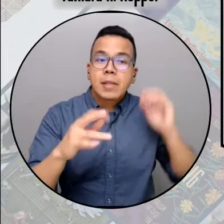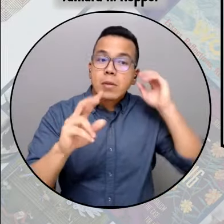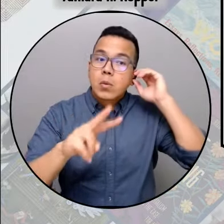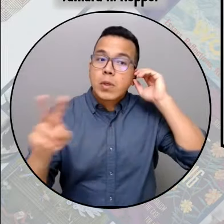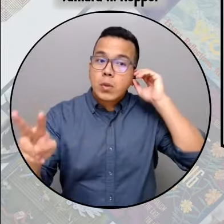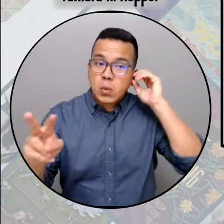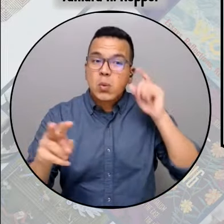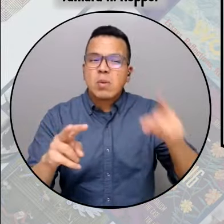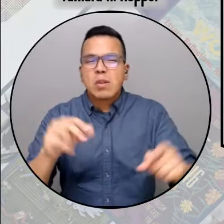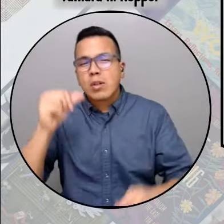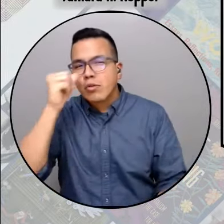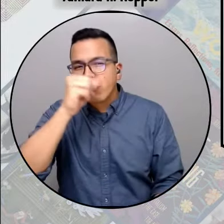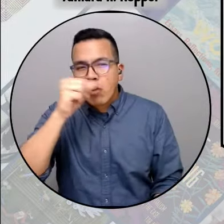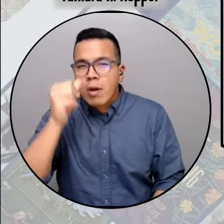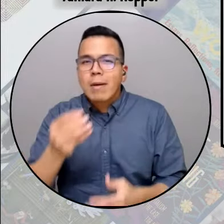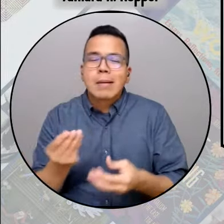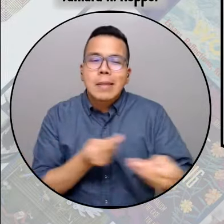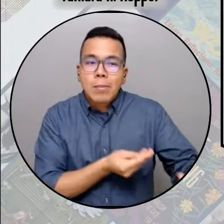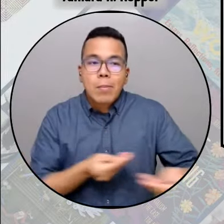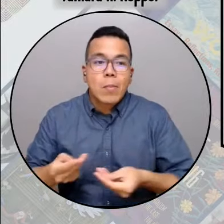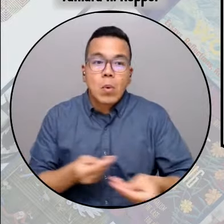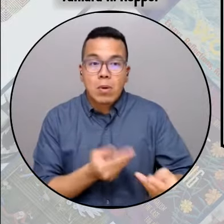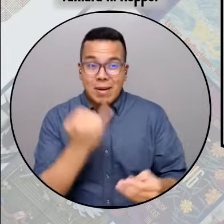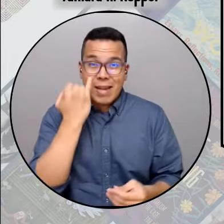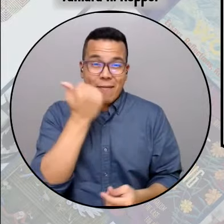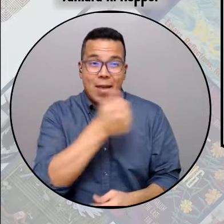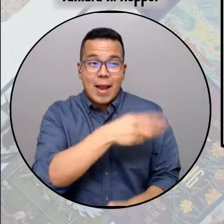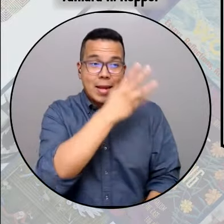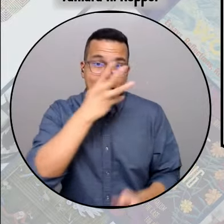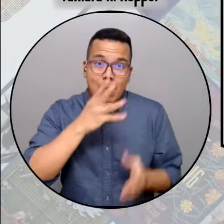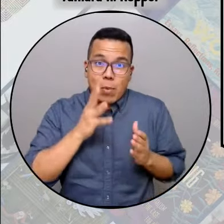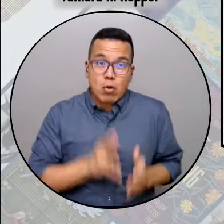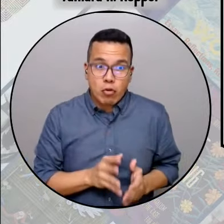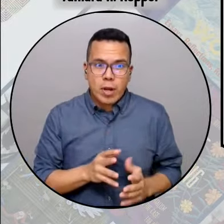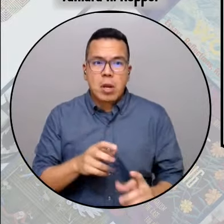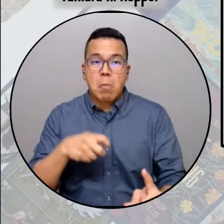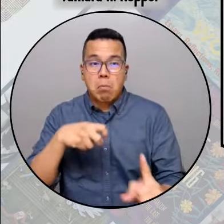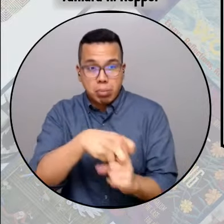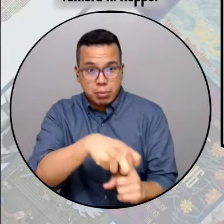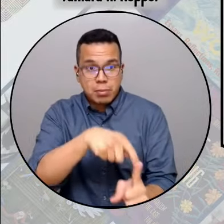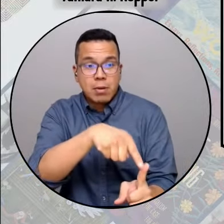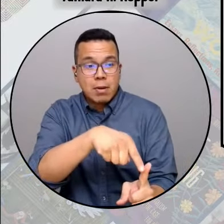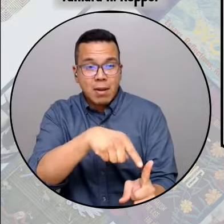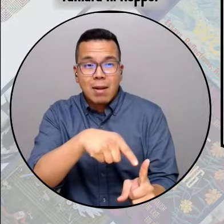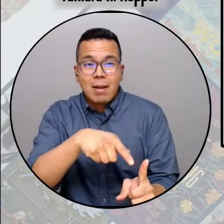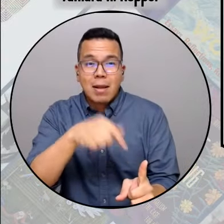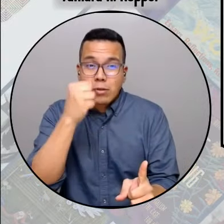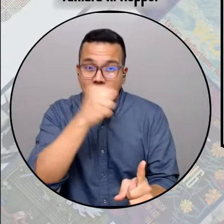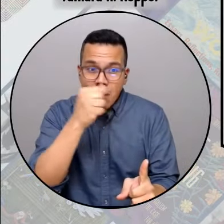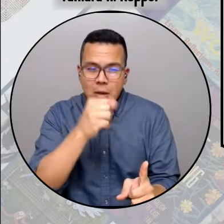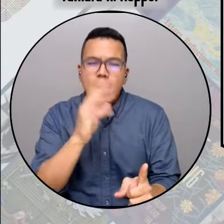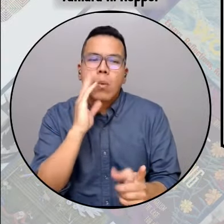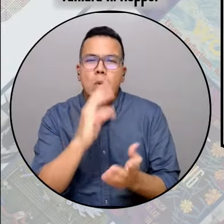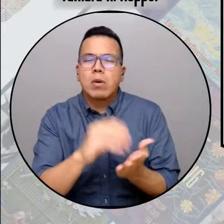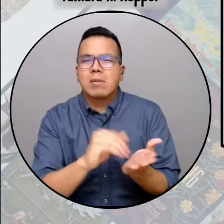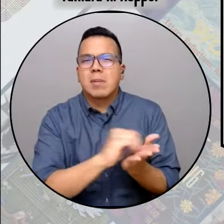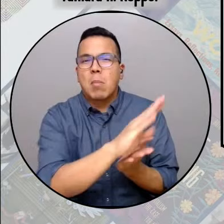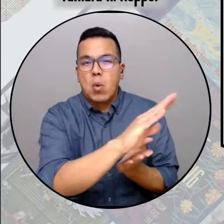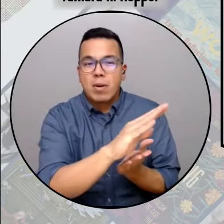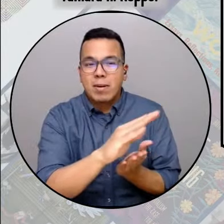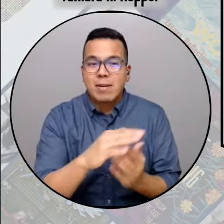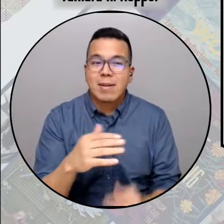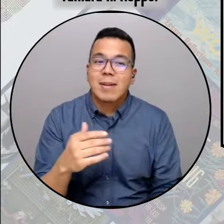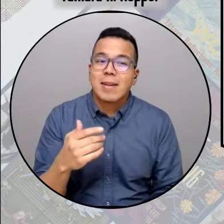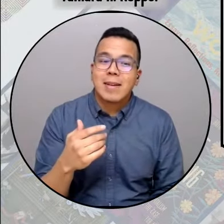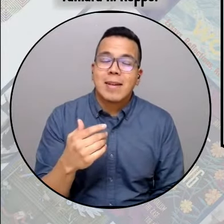and sentenced for importation are to be deported. This is something we want to bookmark for when we get to the 1980s and 1990s, and we're thinking about